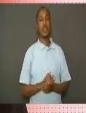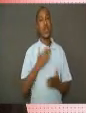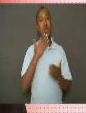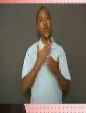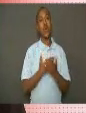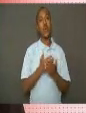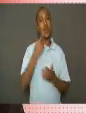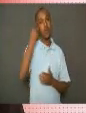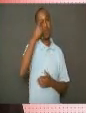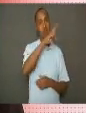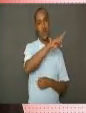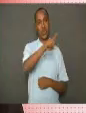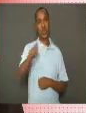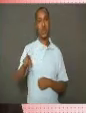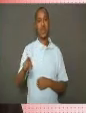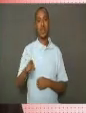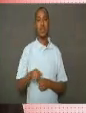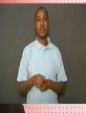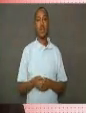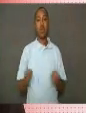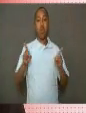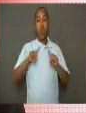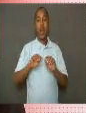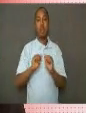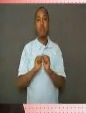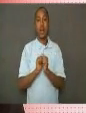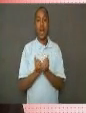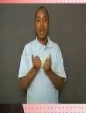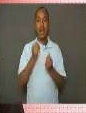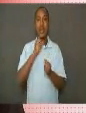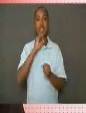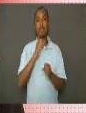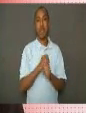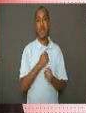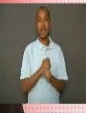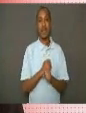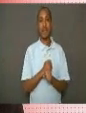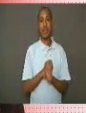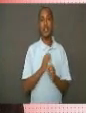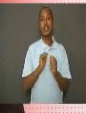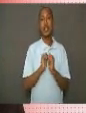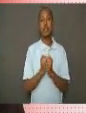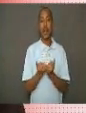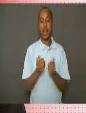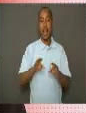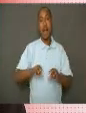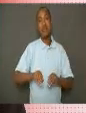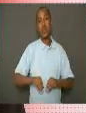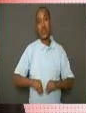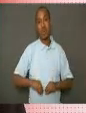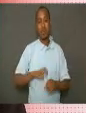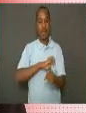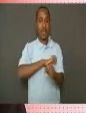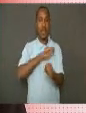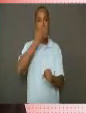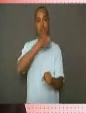Good for you. When bread is baked, the bread absorbs